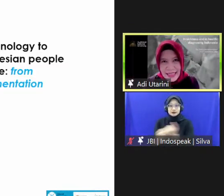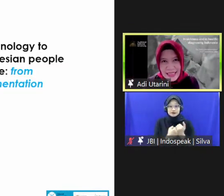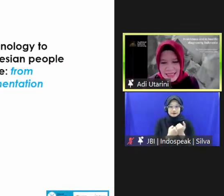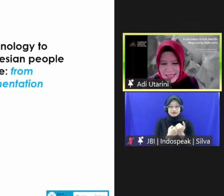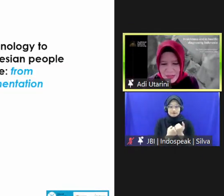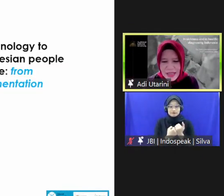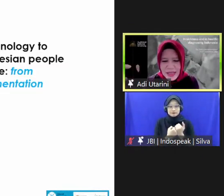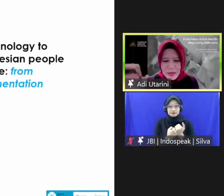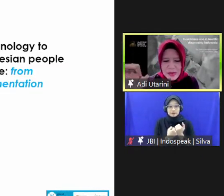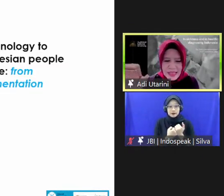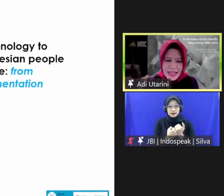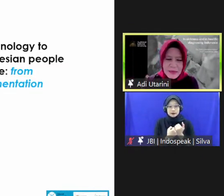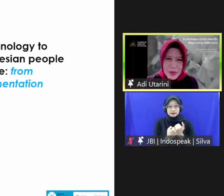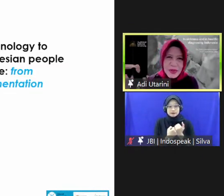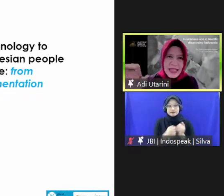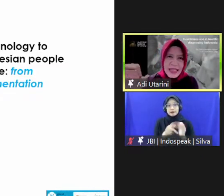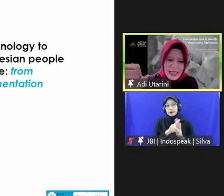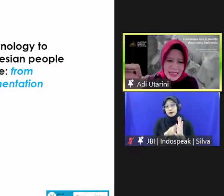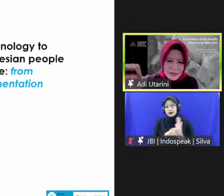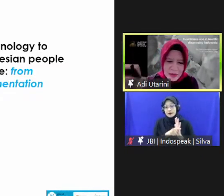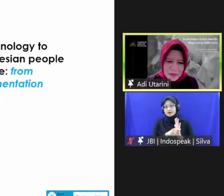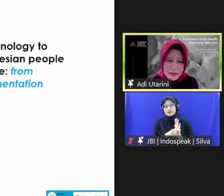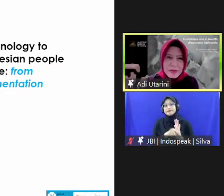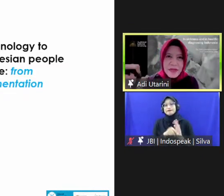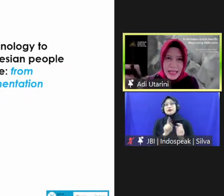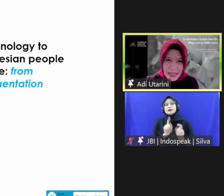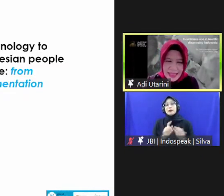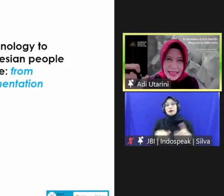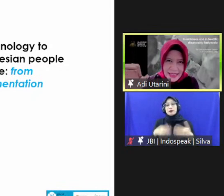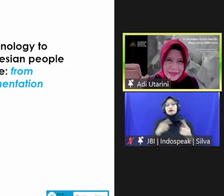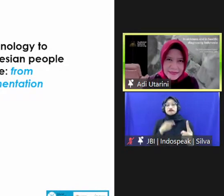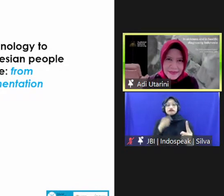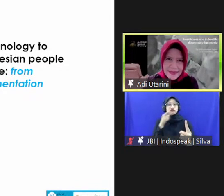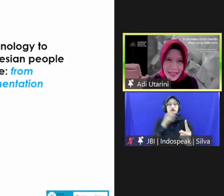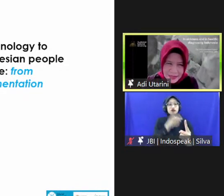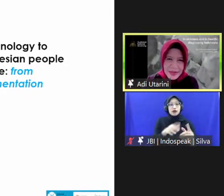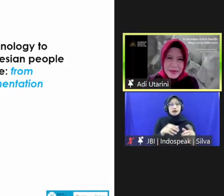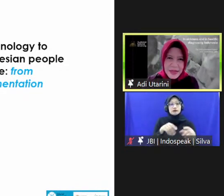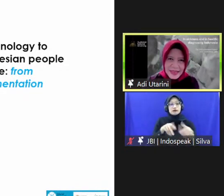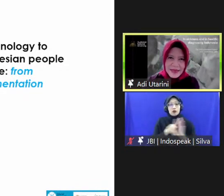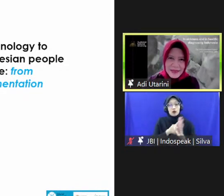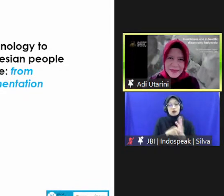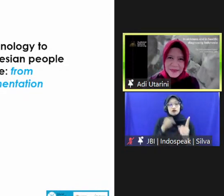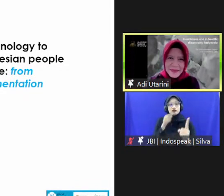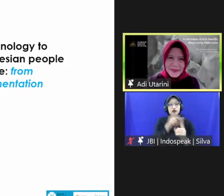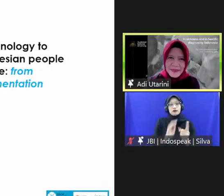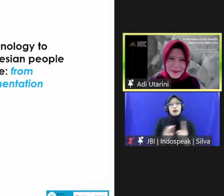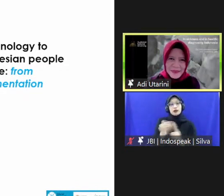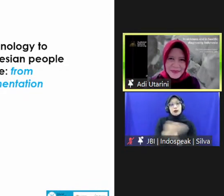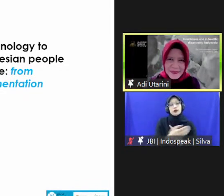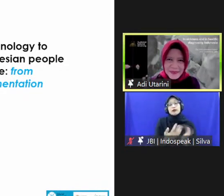government in order to protect more Indonesian people from getting dengue. Thank you very much.